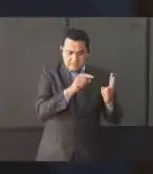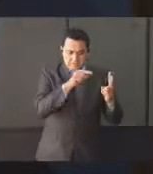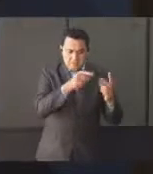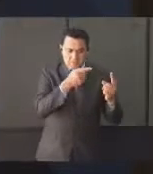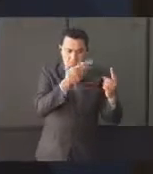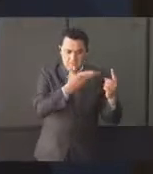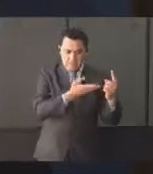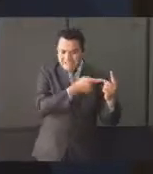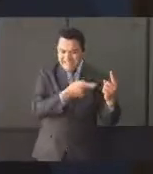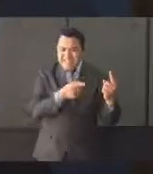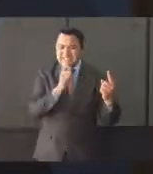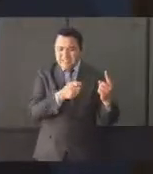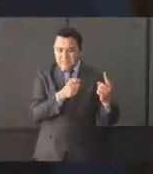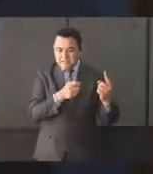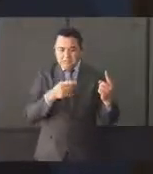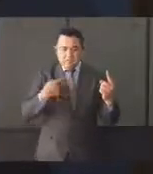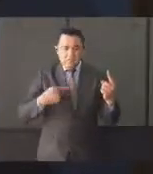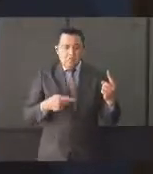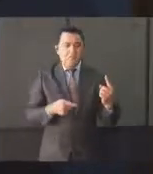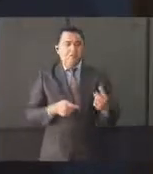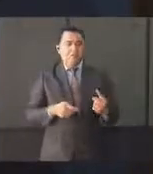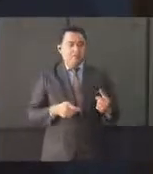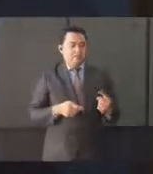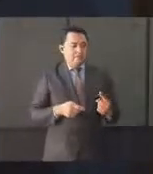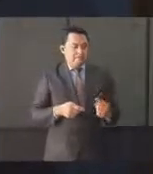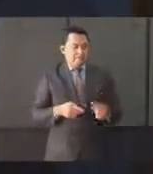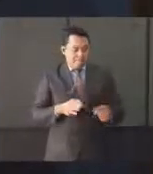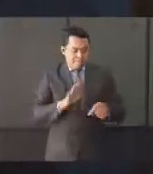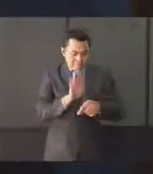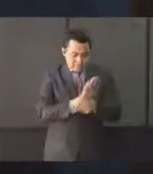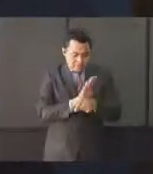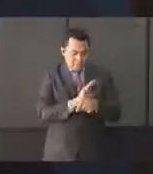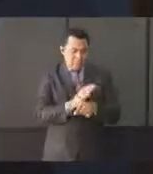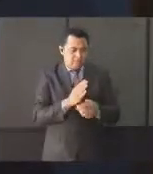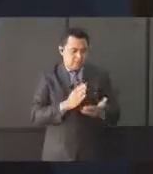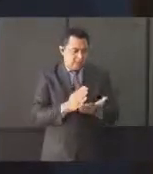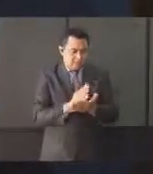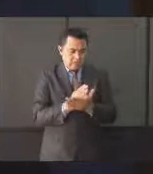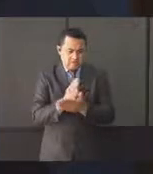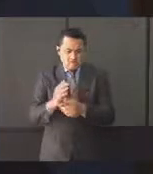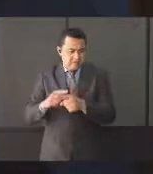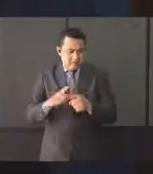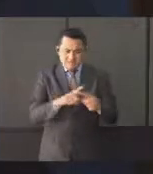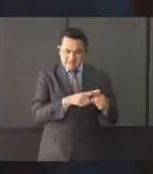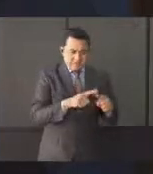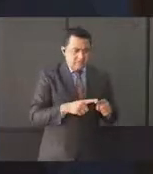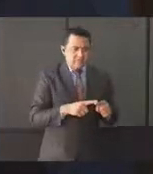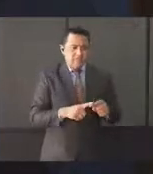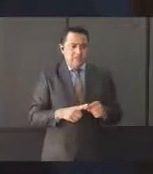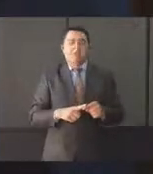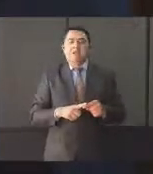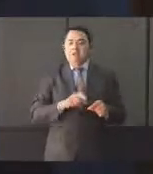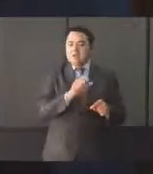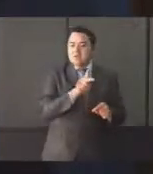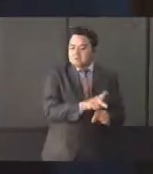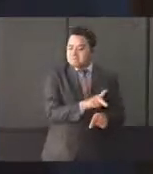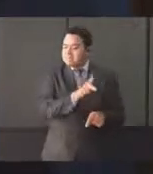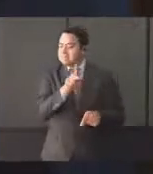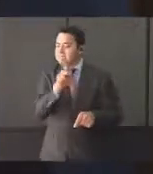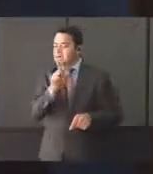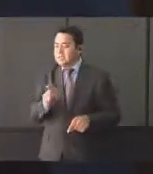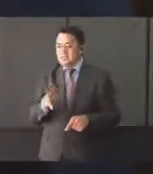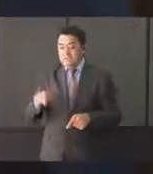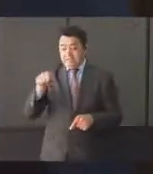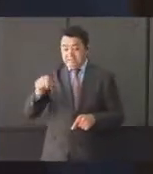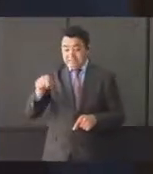the benefits of services, and neighbor also as a person who participates. One of the great challenges as